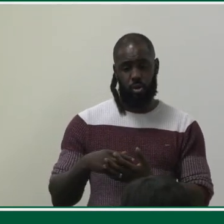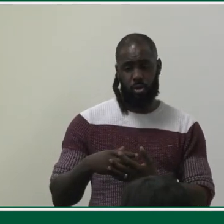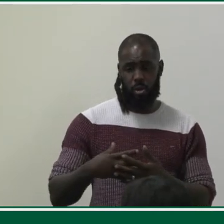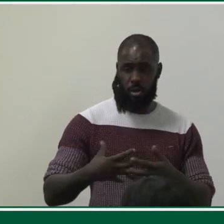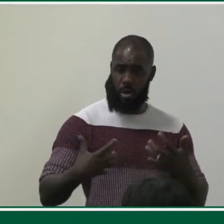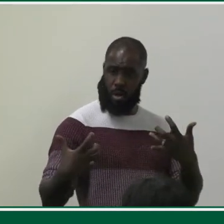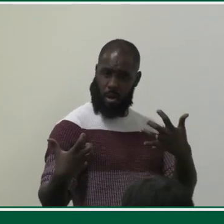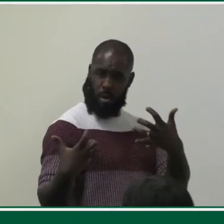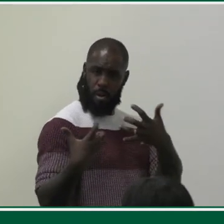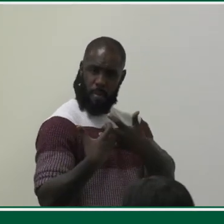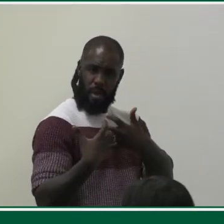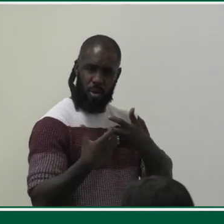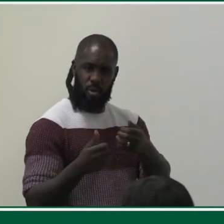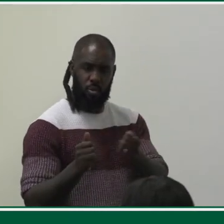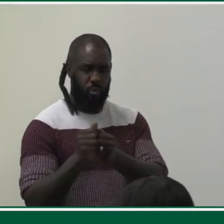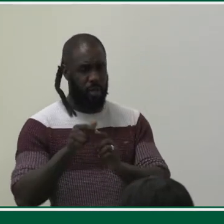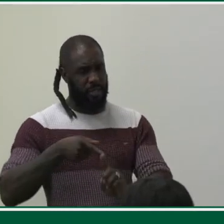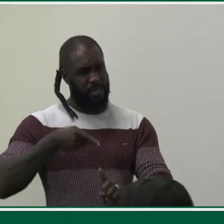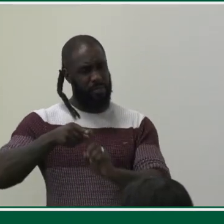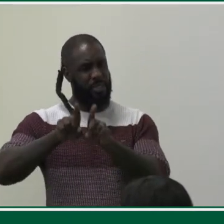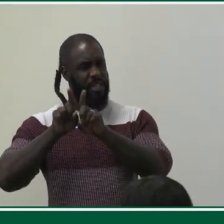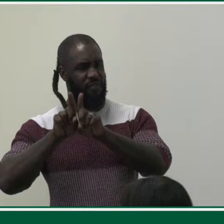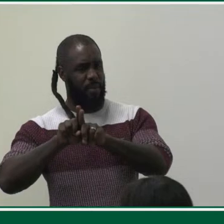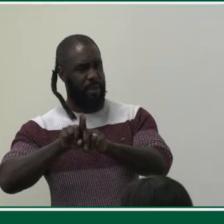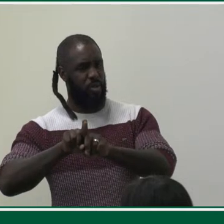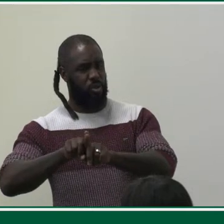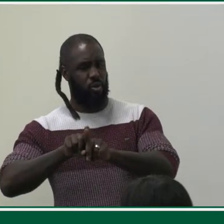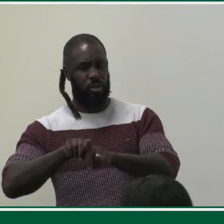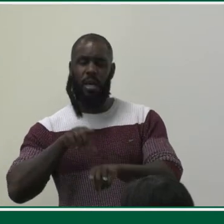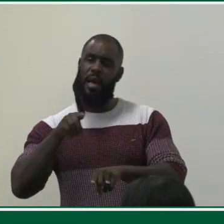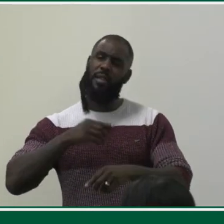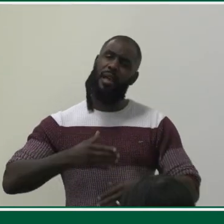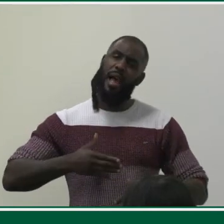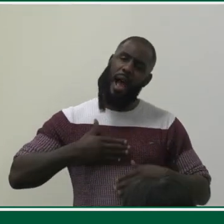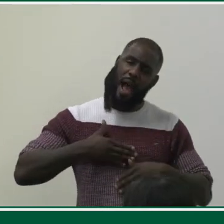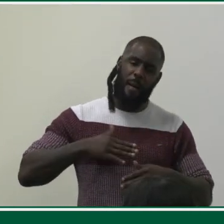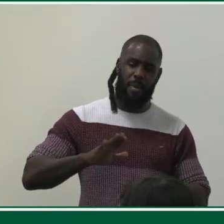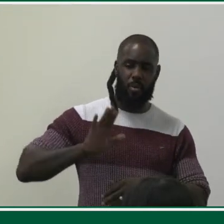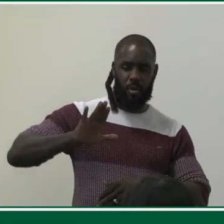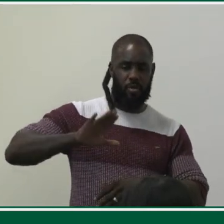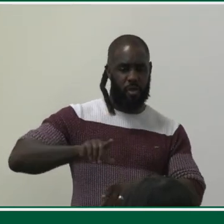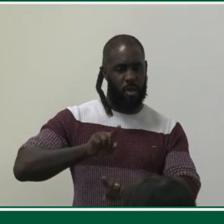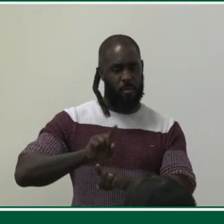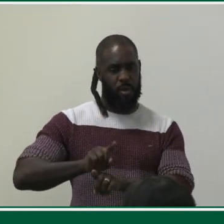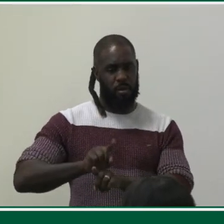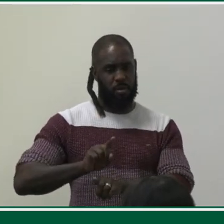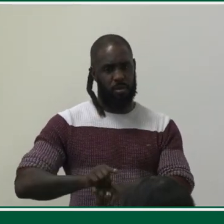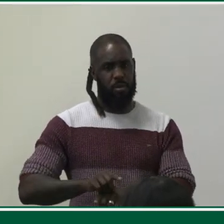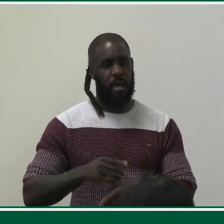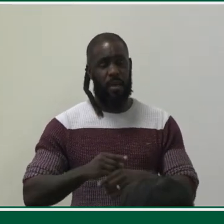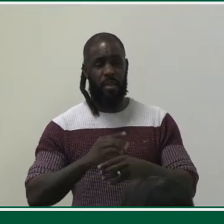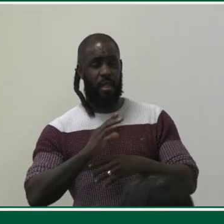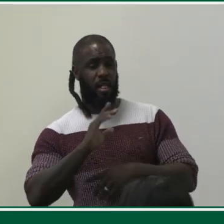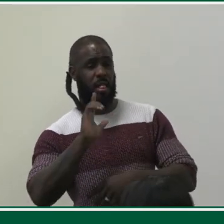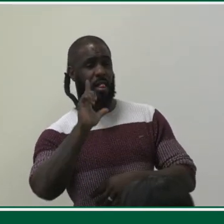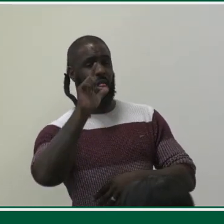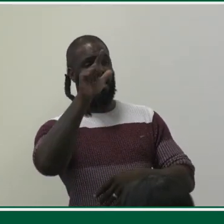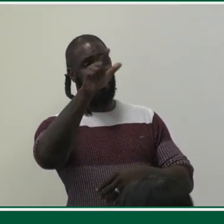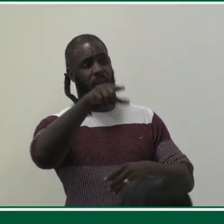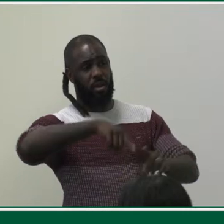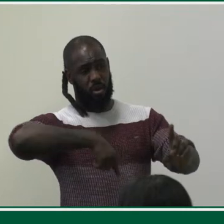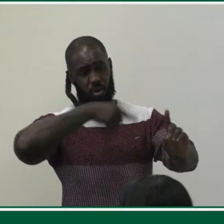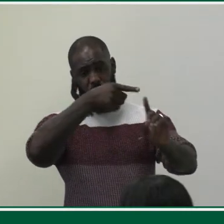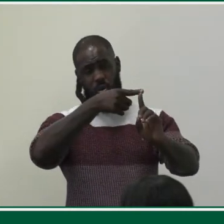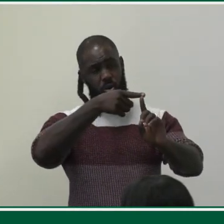career mentors and then who are happy with those career mentors. And then in the long run, we should